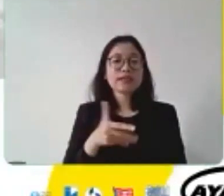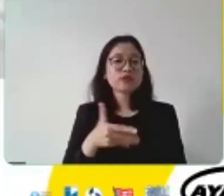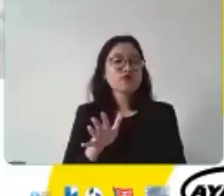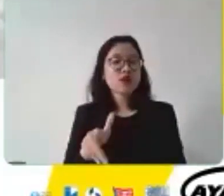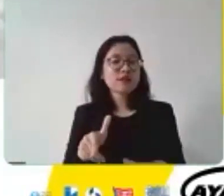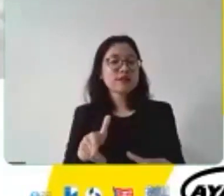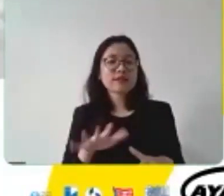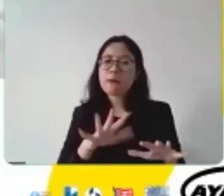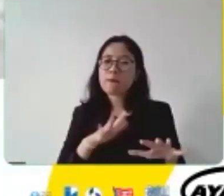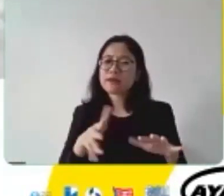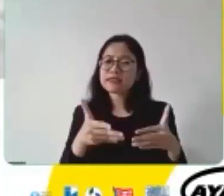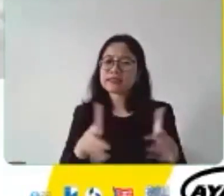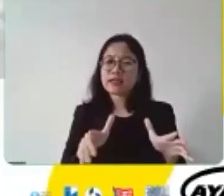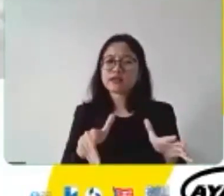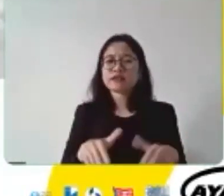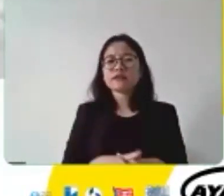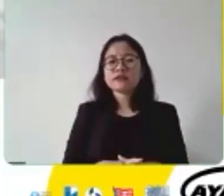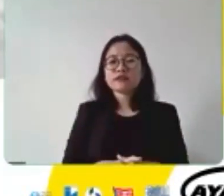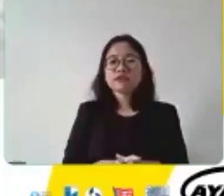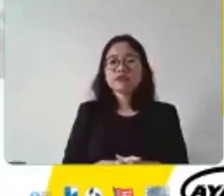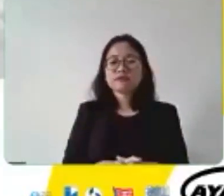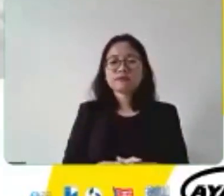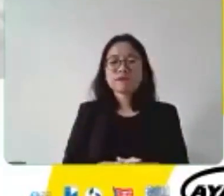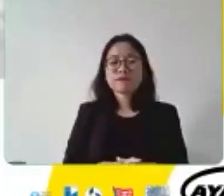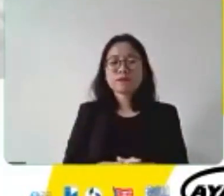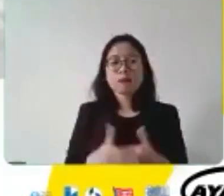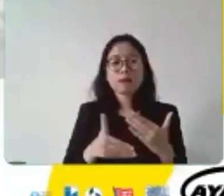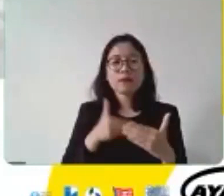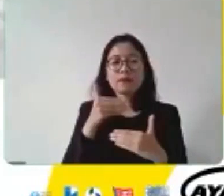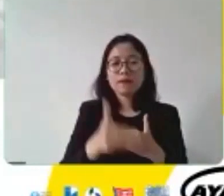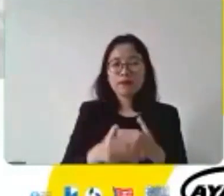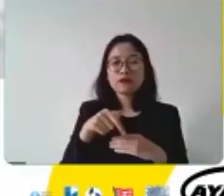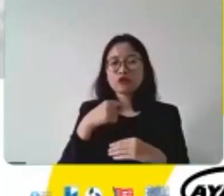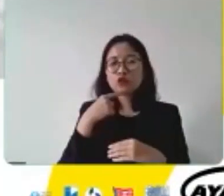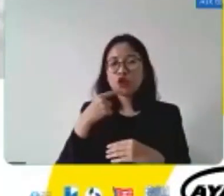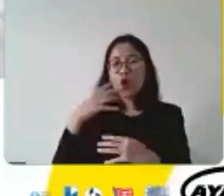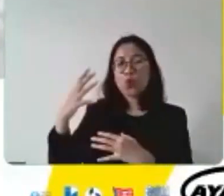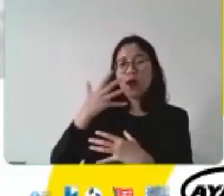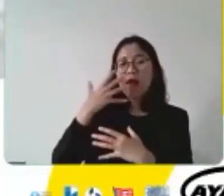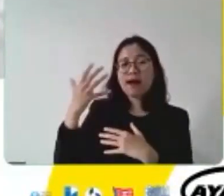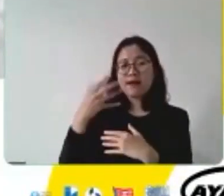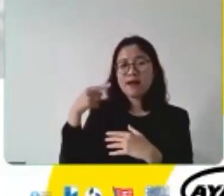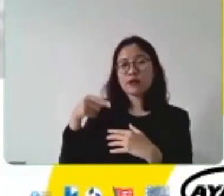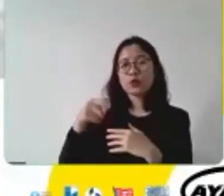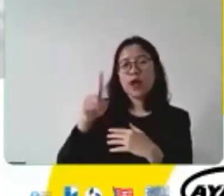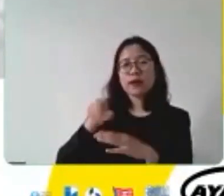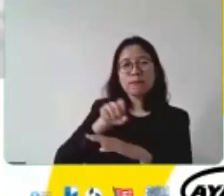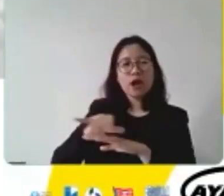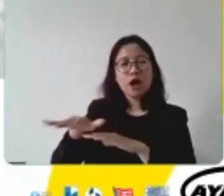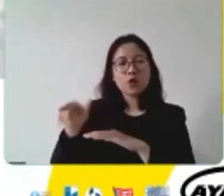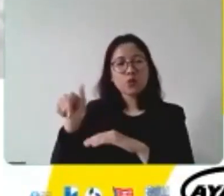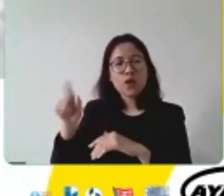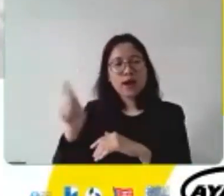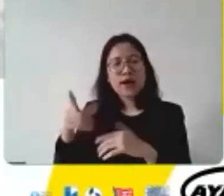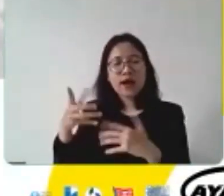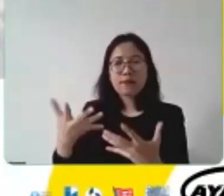dioxide increased the risk of gestational diabetes. Pre-pregnancy ozone decreased the gestational